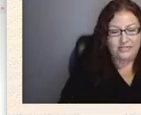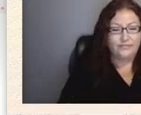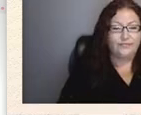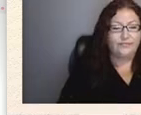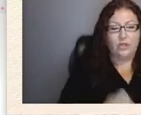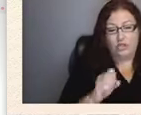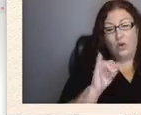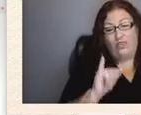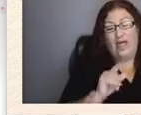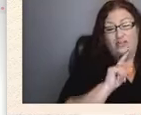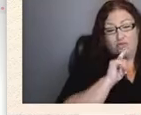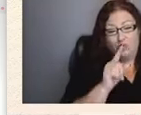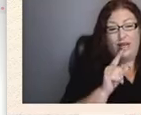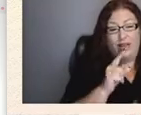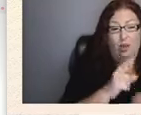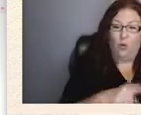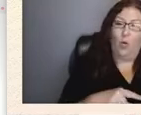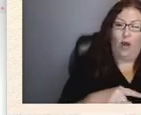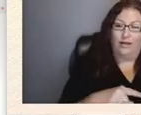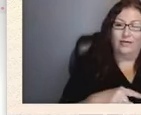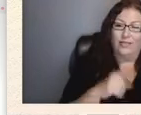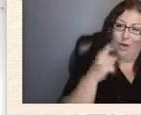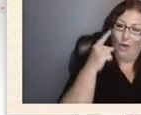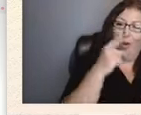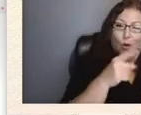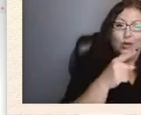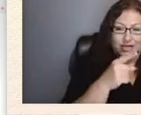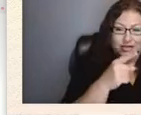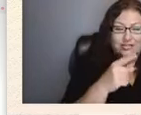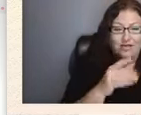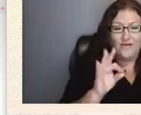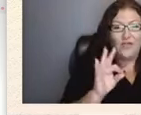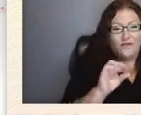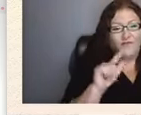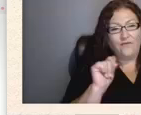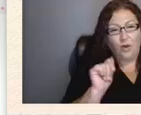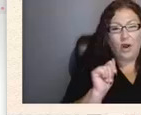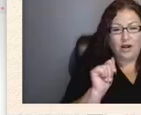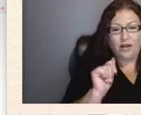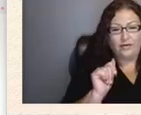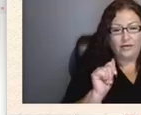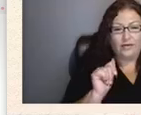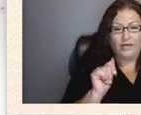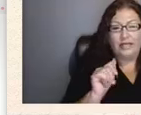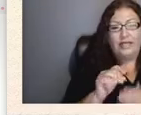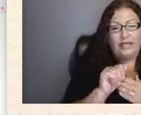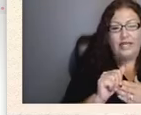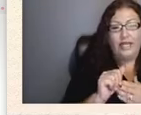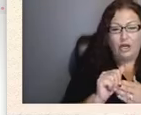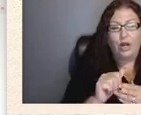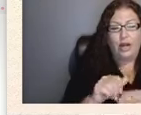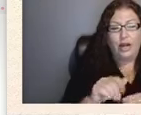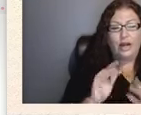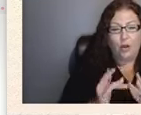really what the underlying goal of the Florida Family Leader Network is to bring about that